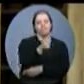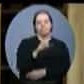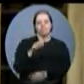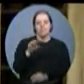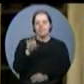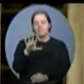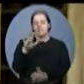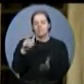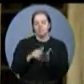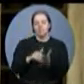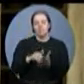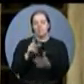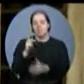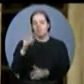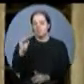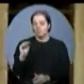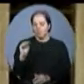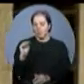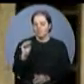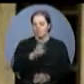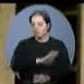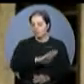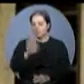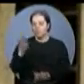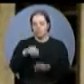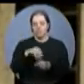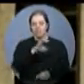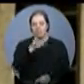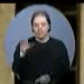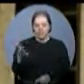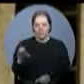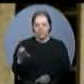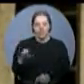visit more than 1,000 communities while engaging the entire country in the process.